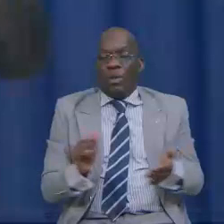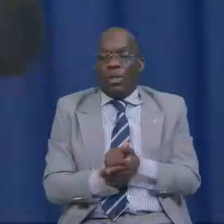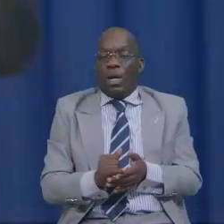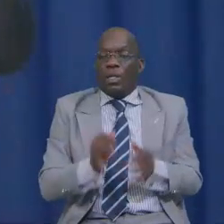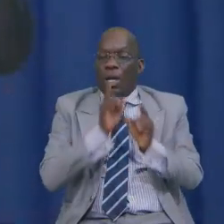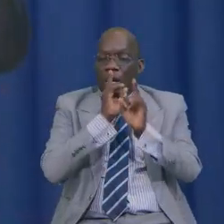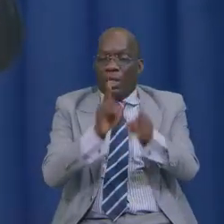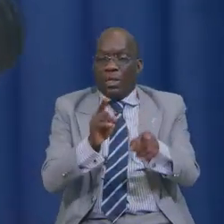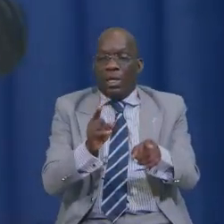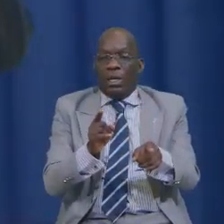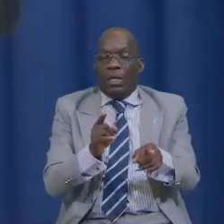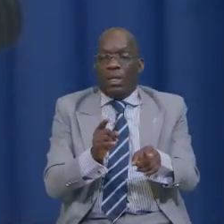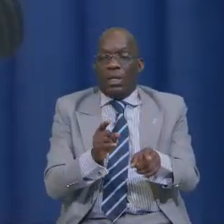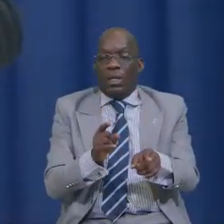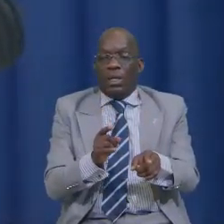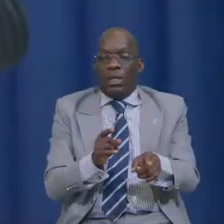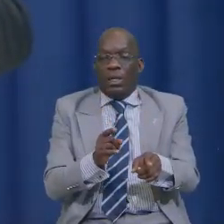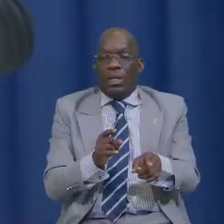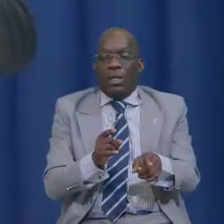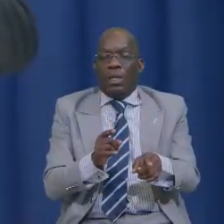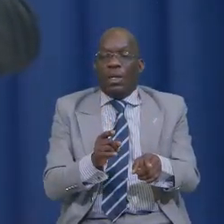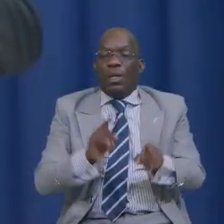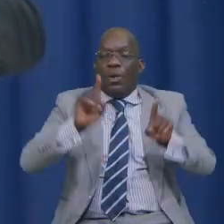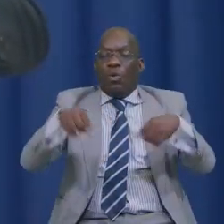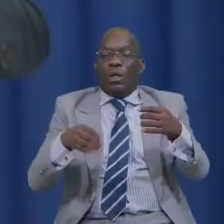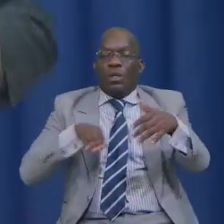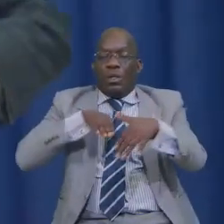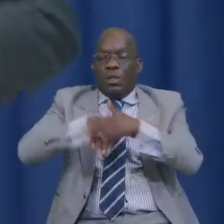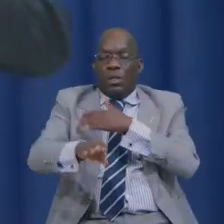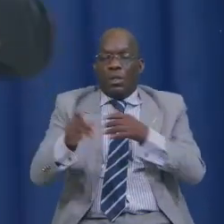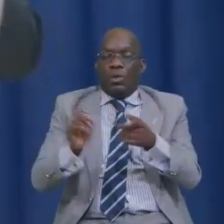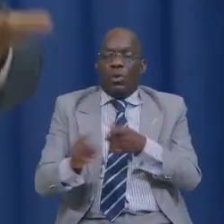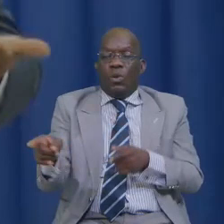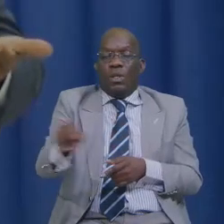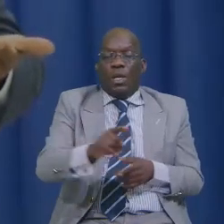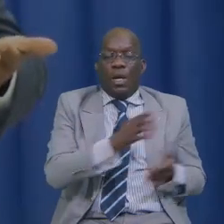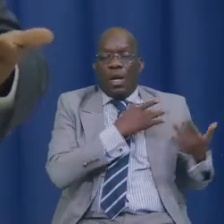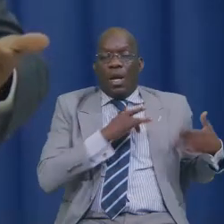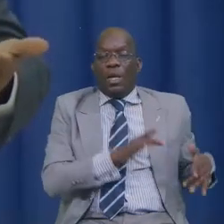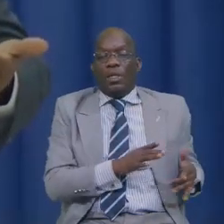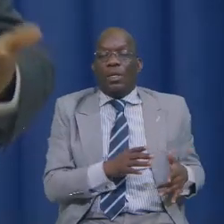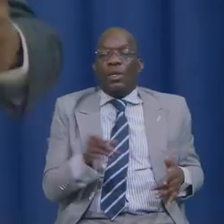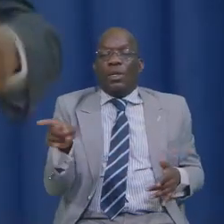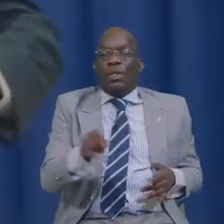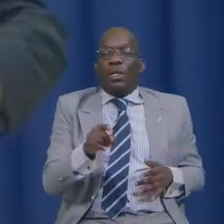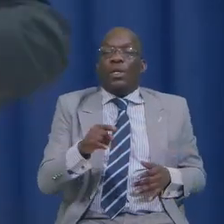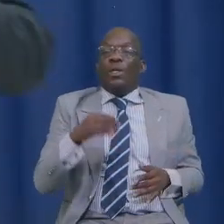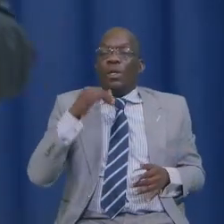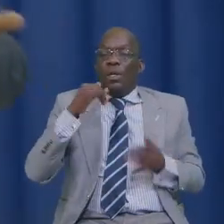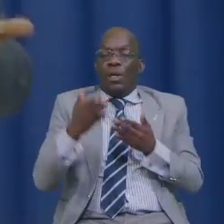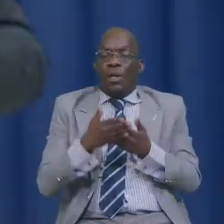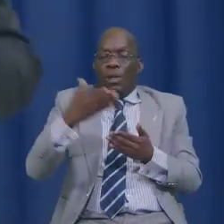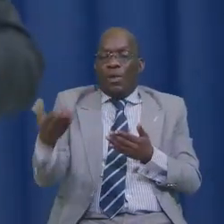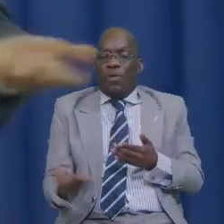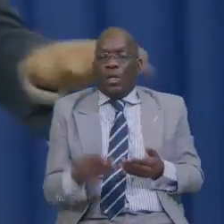answer went straight into their hearts, and they invited me back. And then they